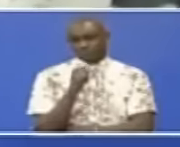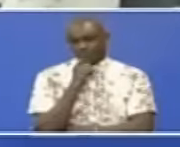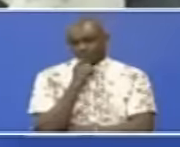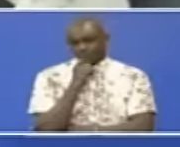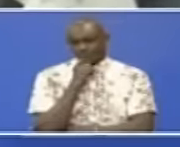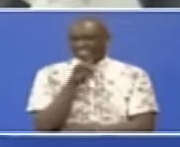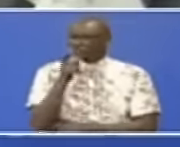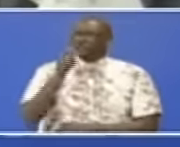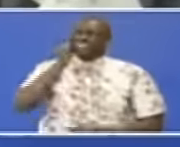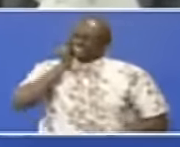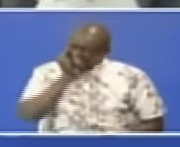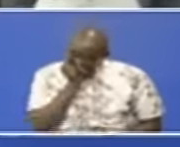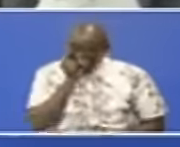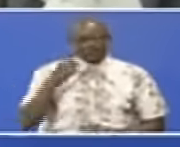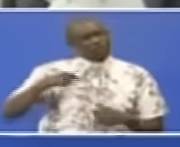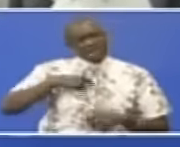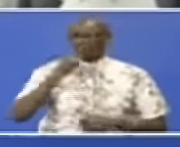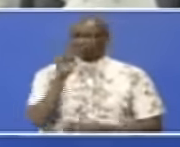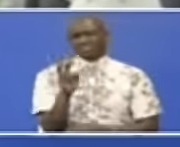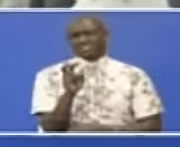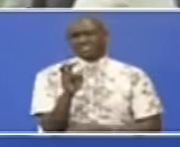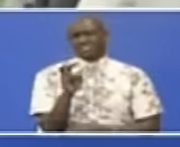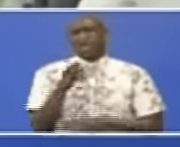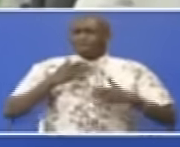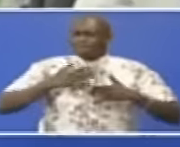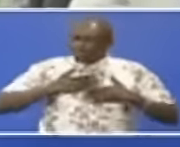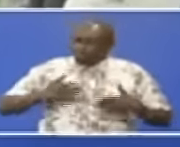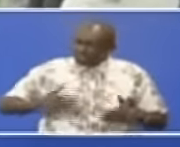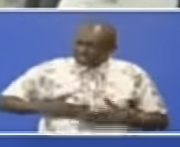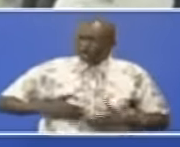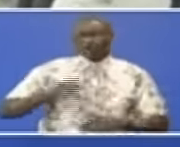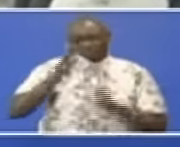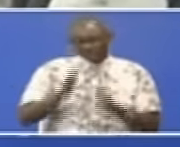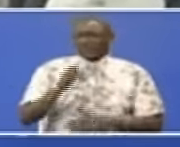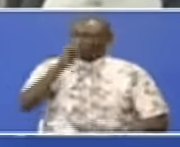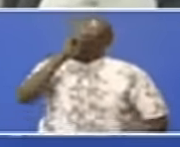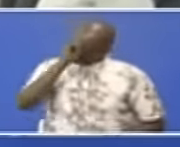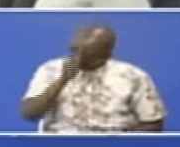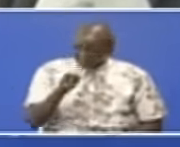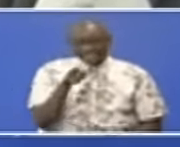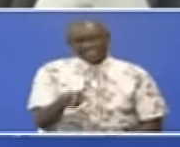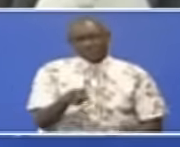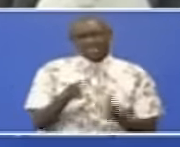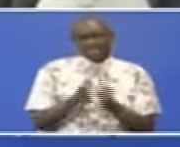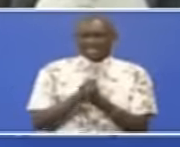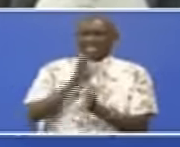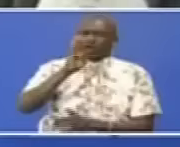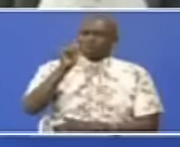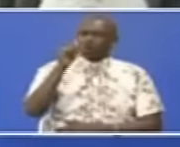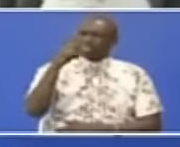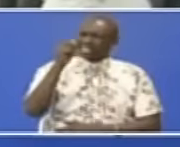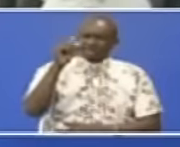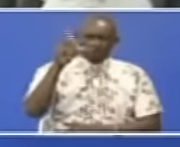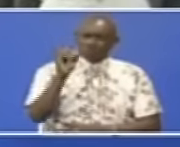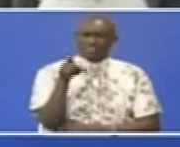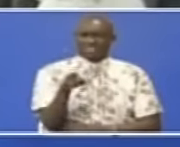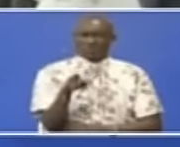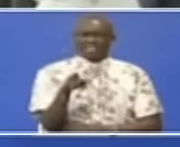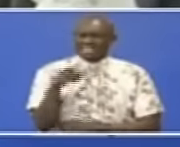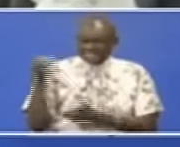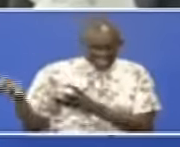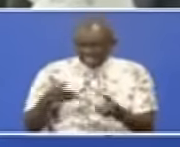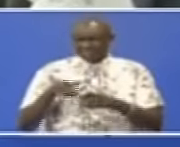It was very sad to see the body of a respected person like Nyakwarkira being